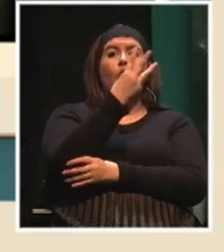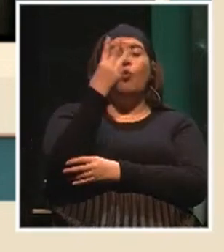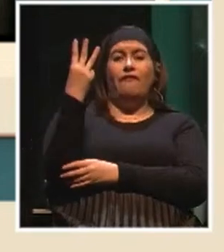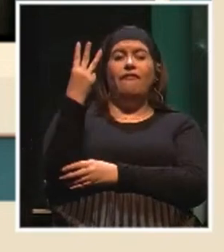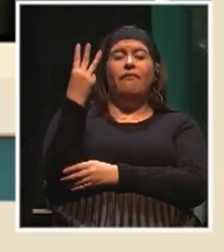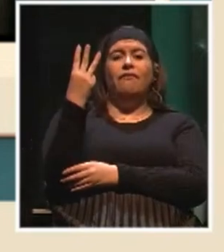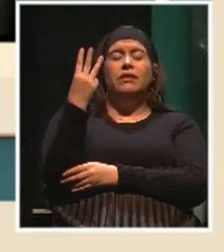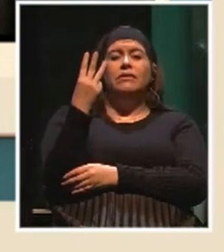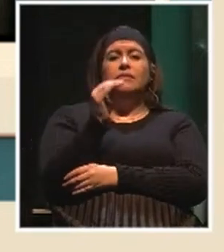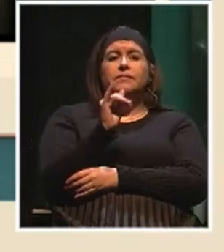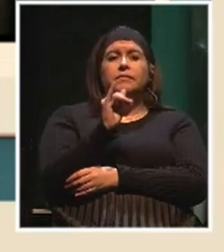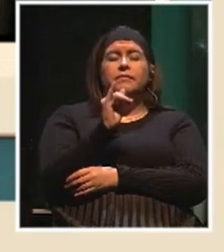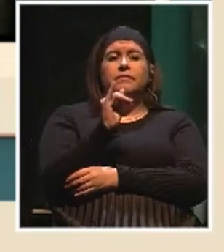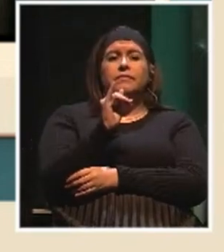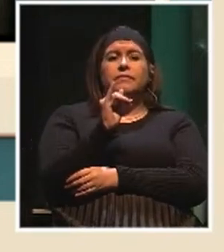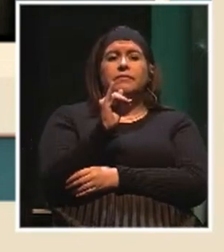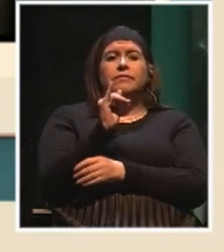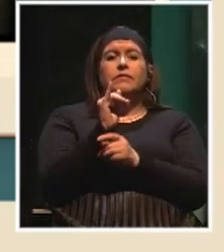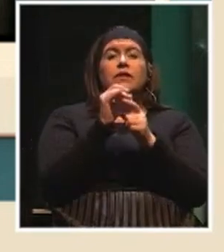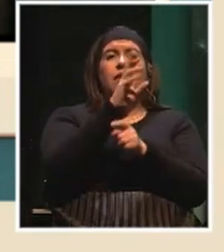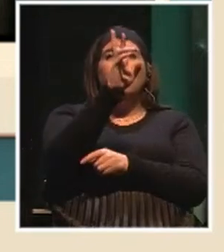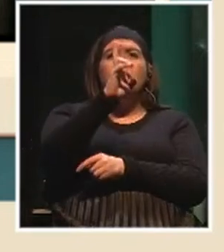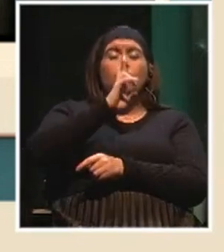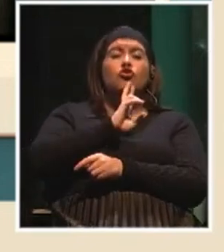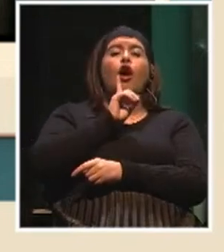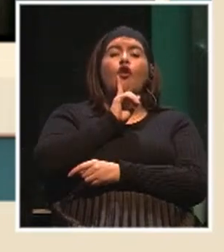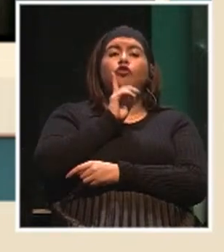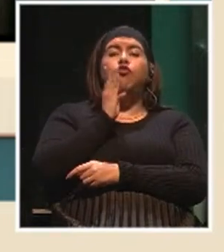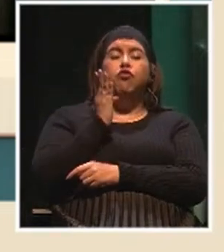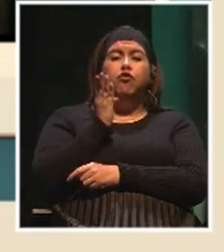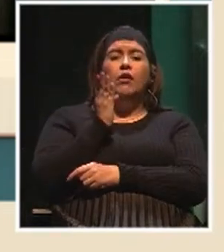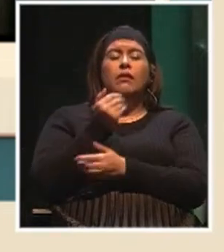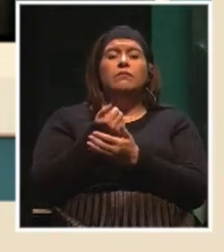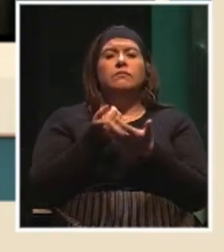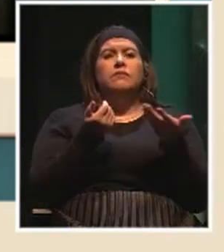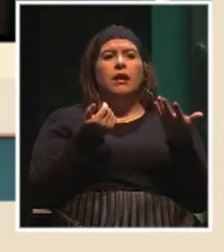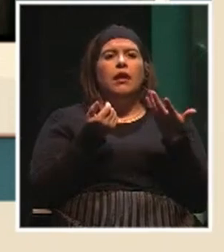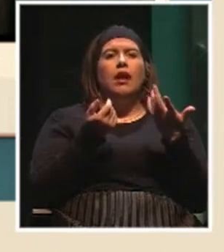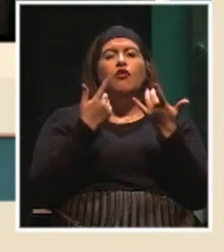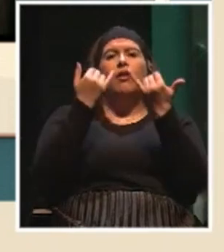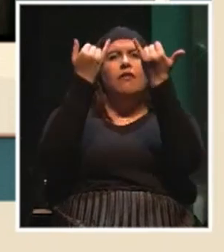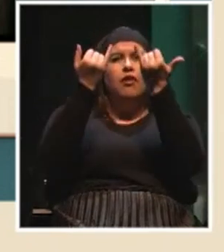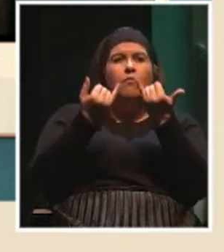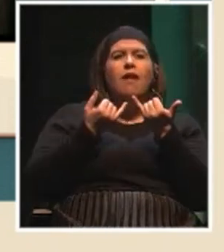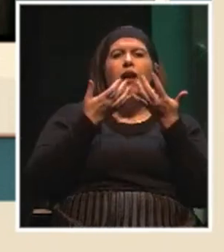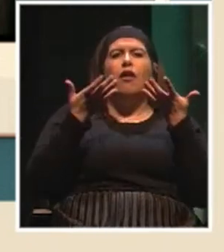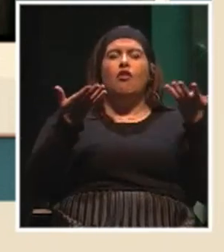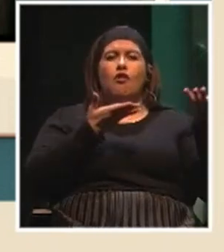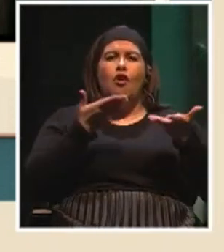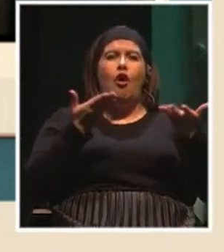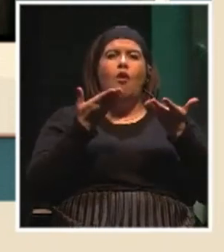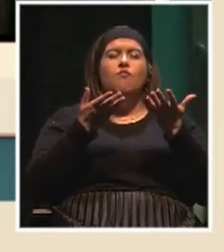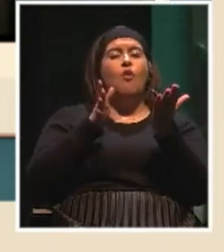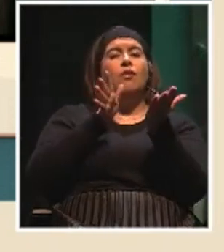whether it was on a PC or a Mac or a mobile phone or a tablet.